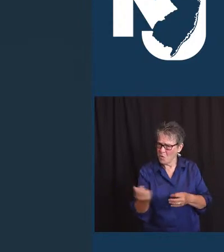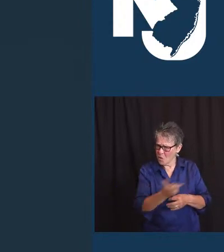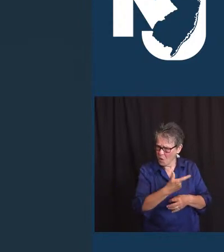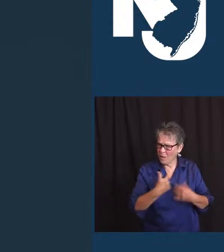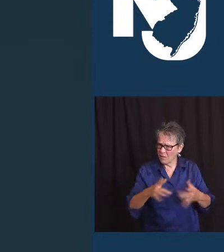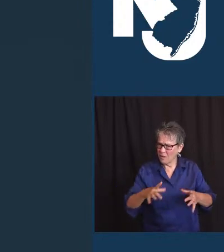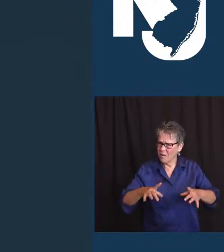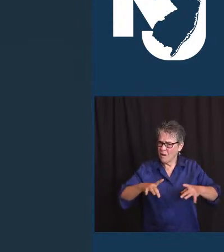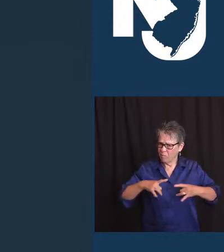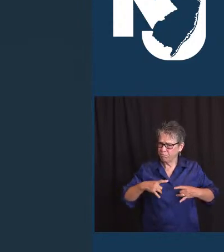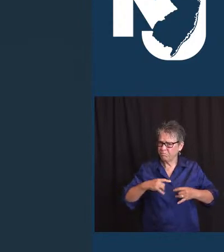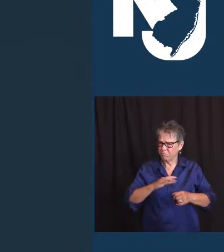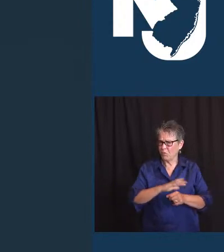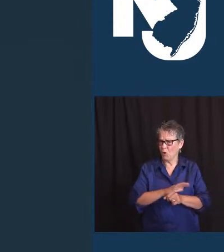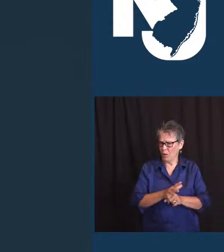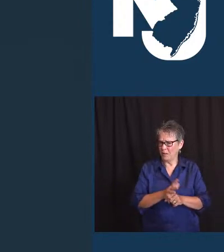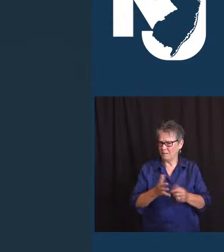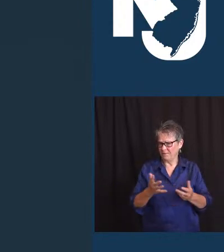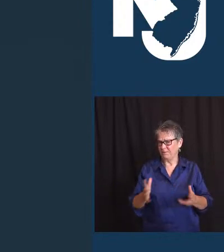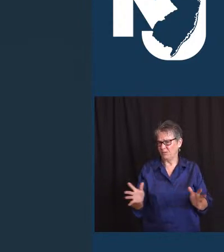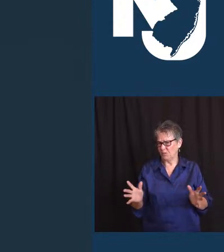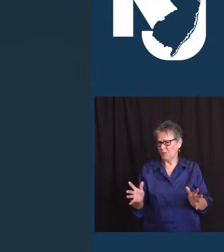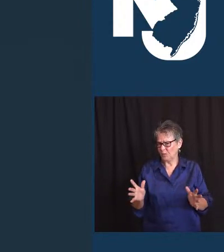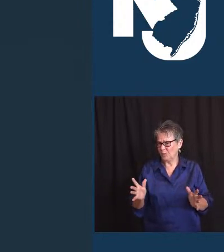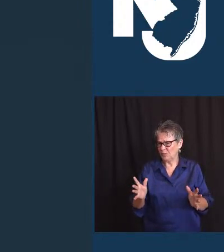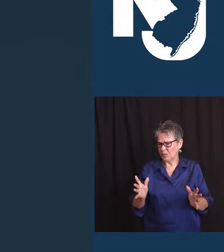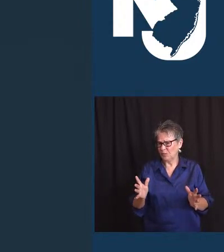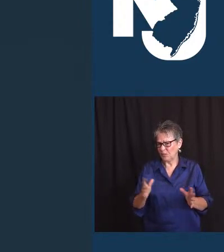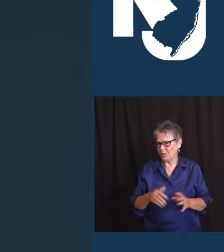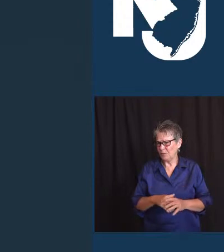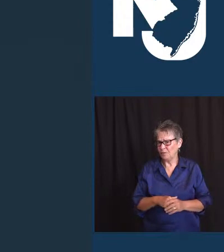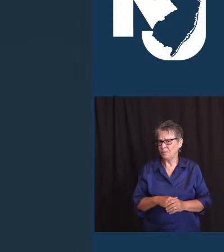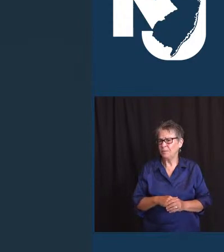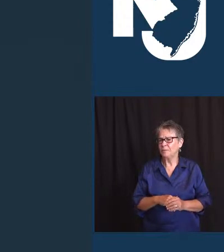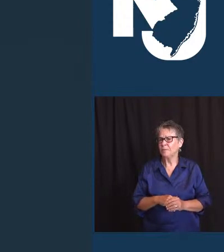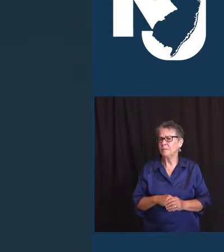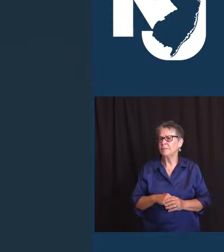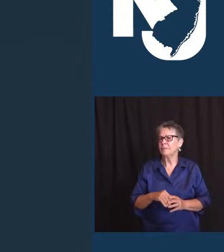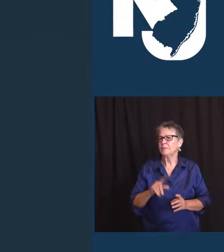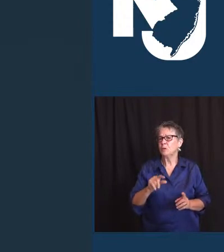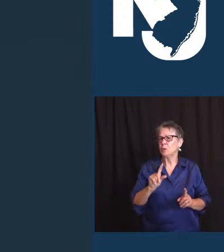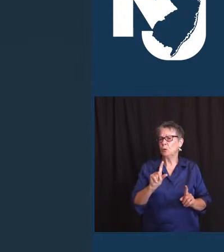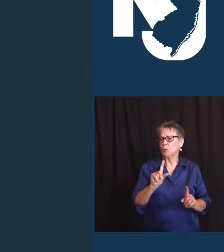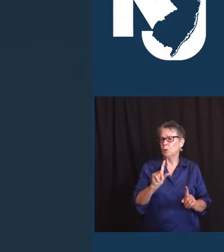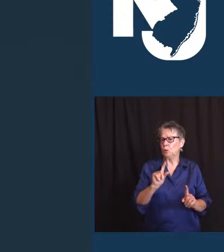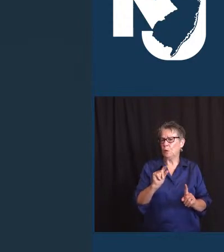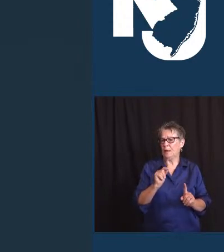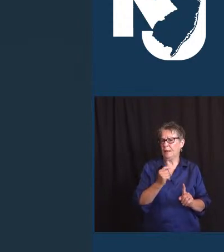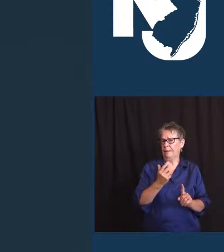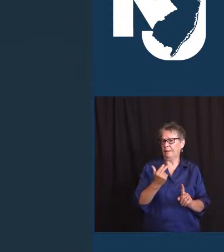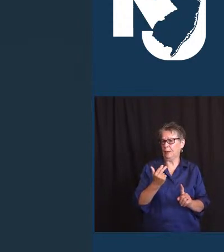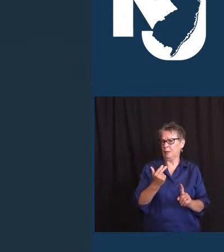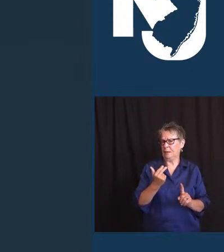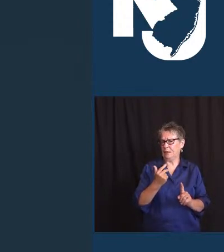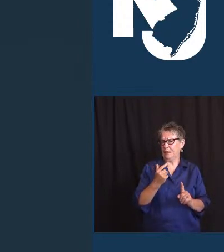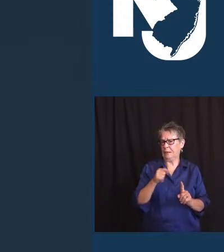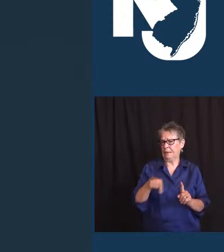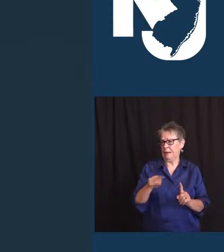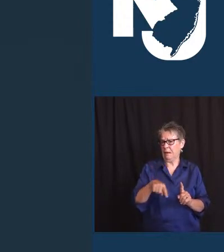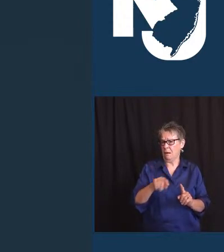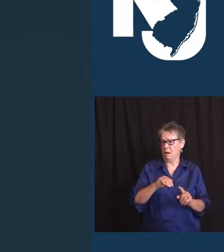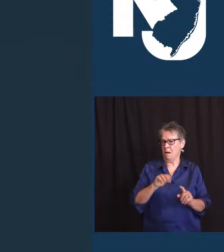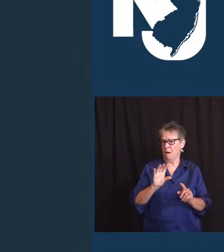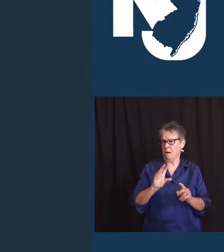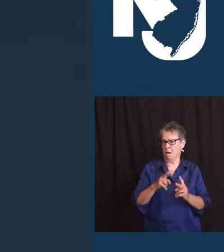better shape. In 2013, the couple moved into a new home in North Arlington with enough room where they could live on one floor, and